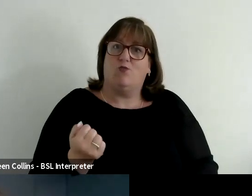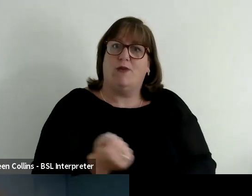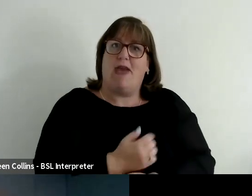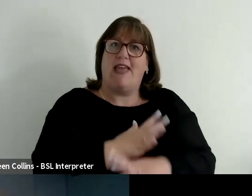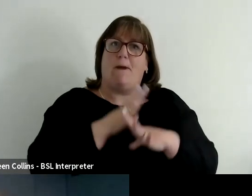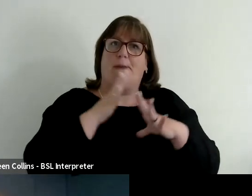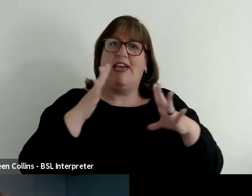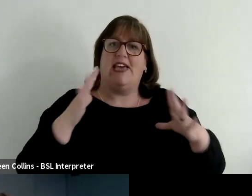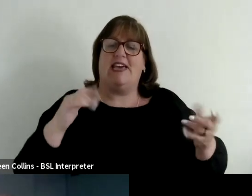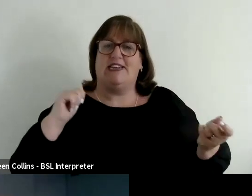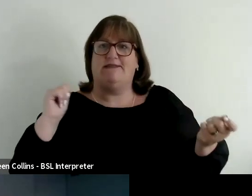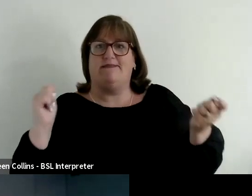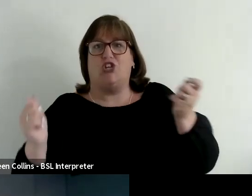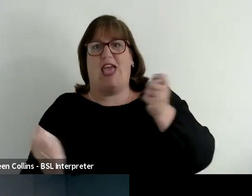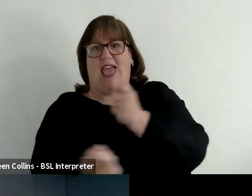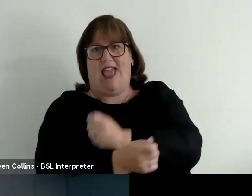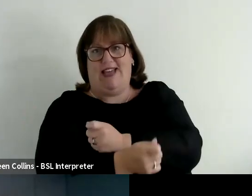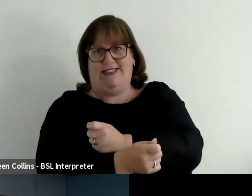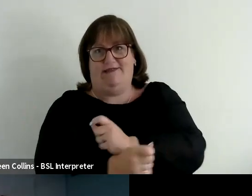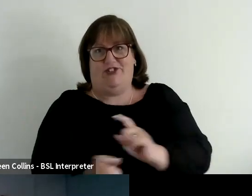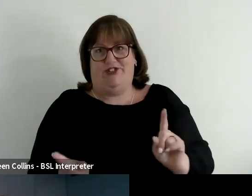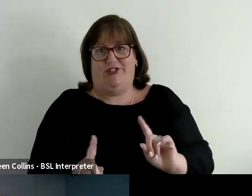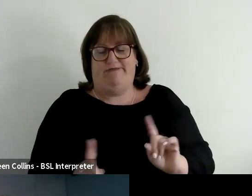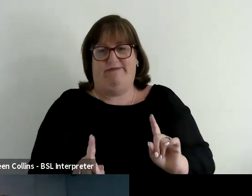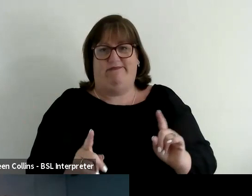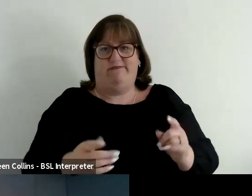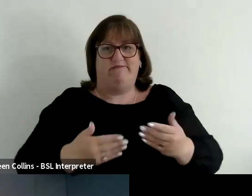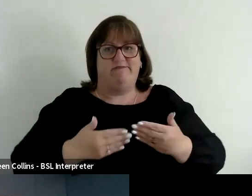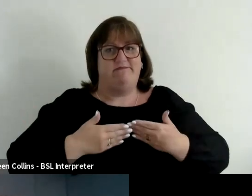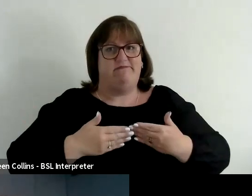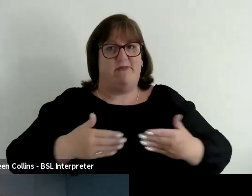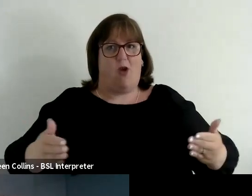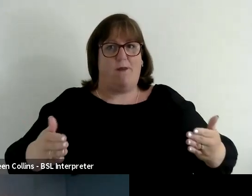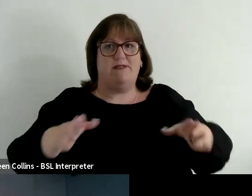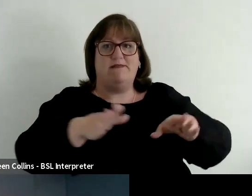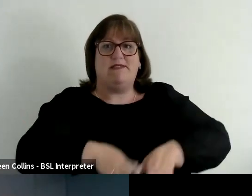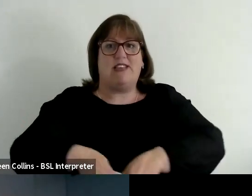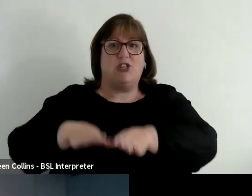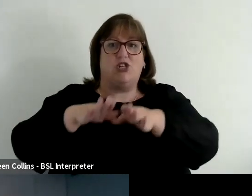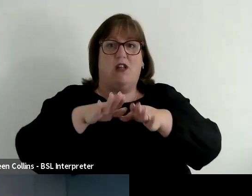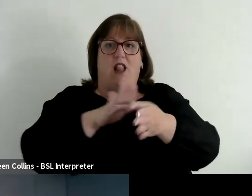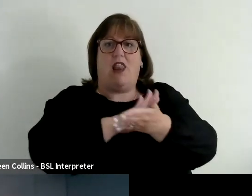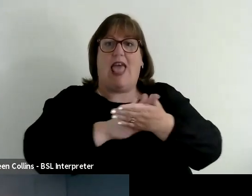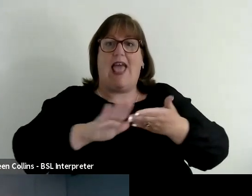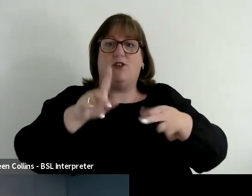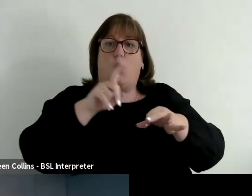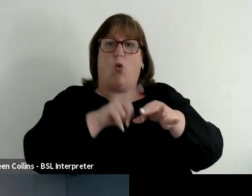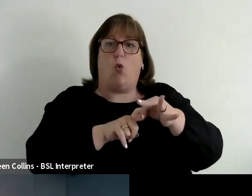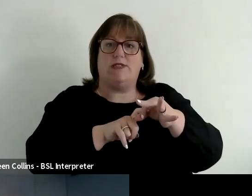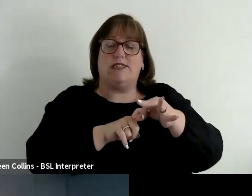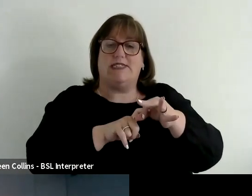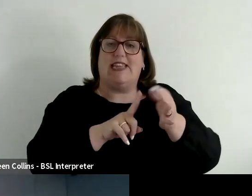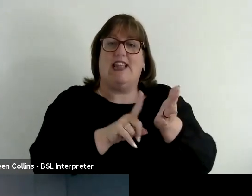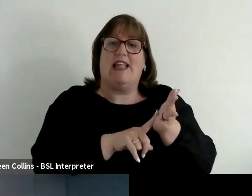4's history by opening a national headquarters in Leeds, which at the moment has